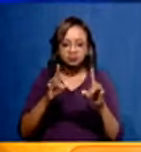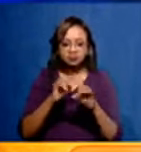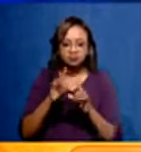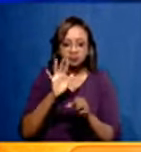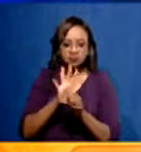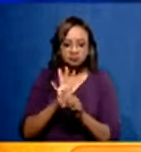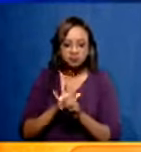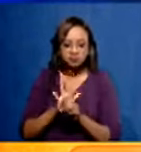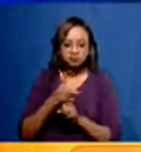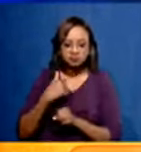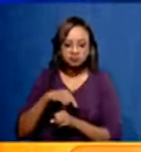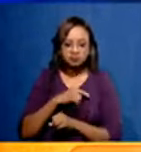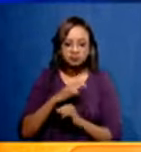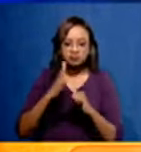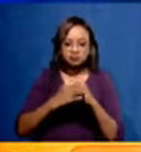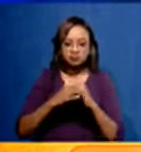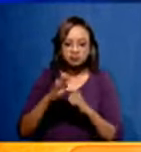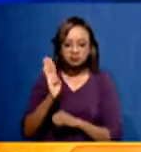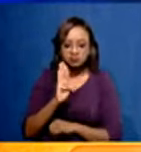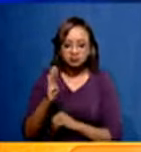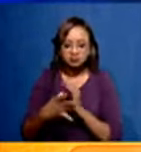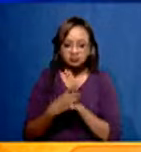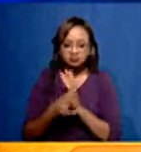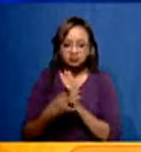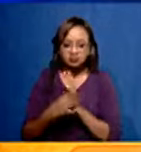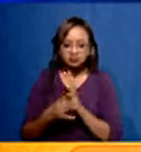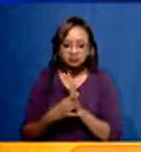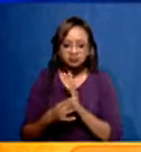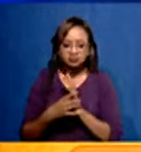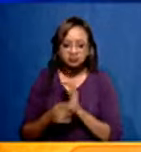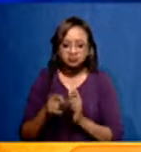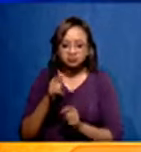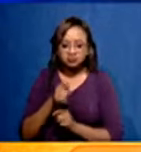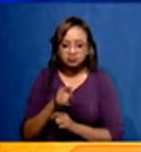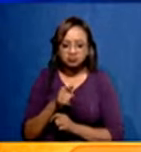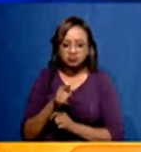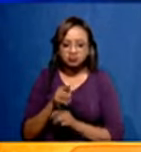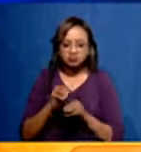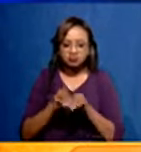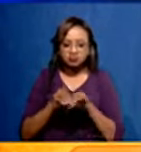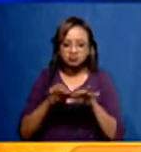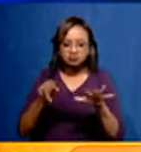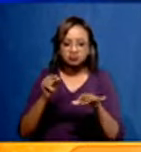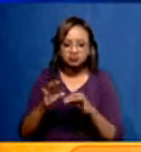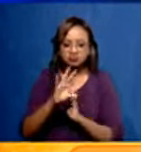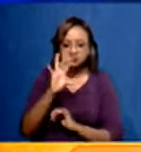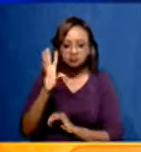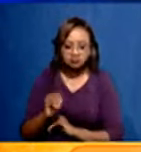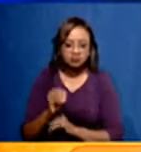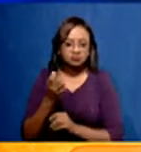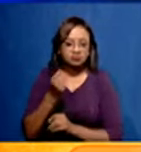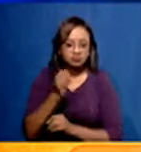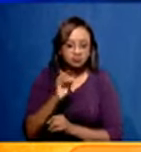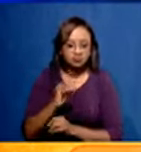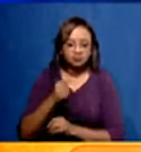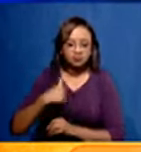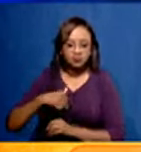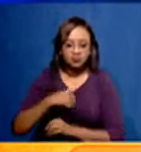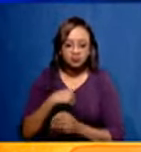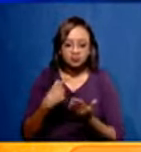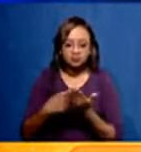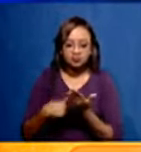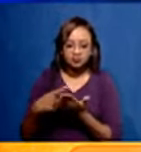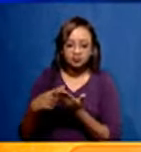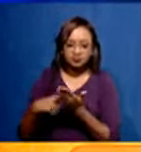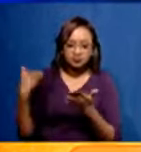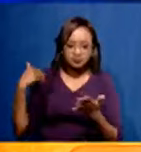2 years, $9 billion has been mobilized, has been transmitted to the continent. So in the conversations I had in the last